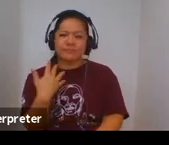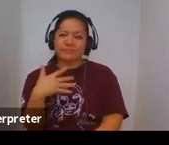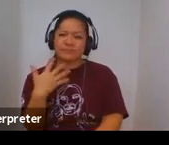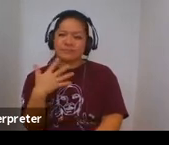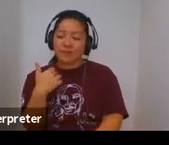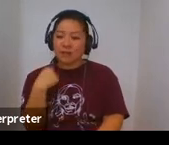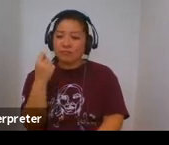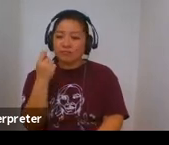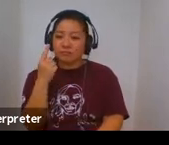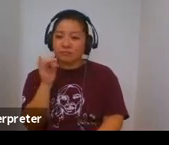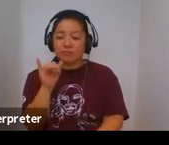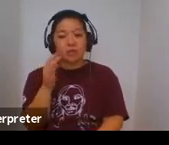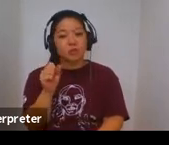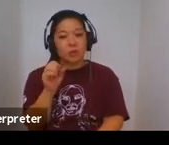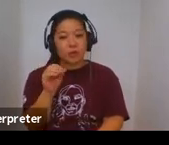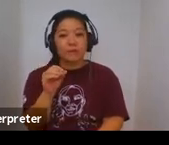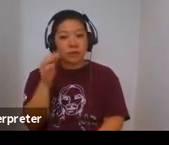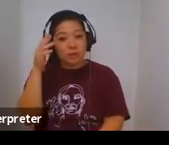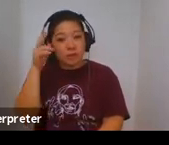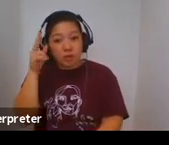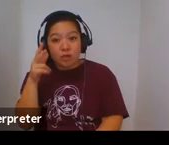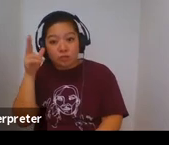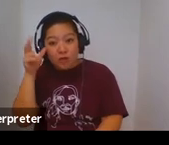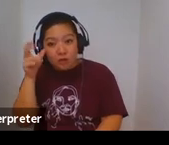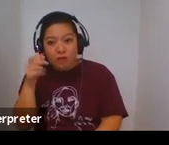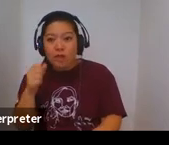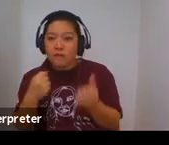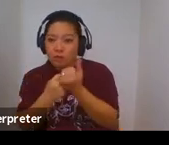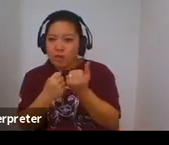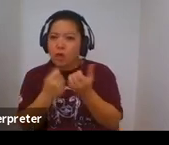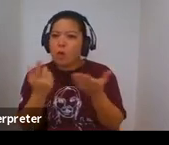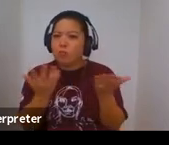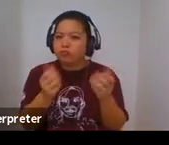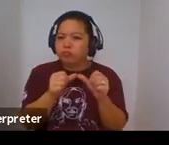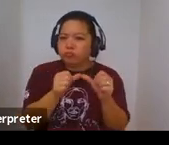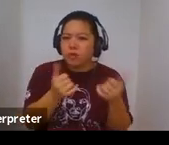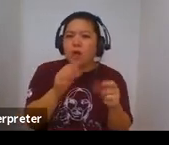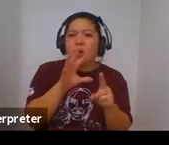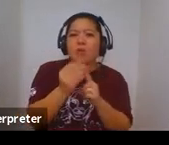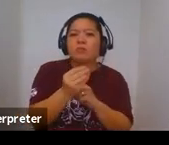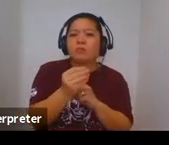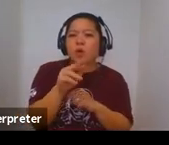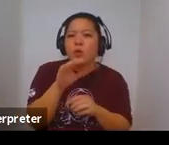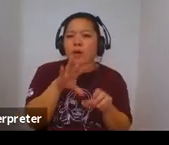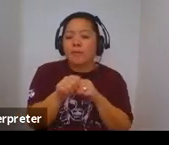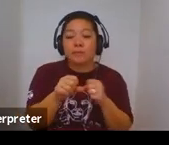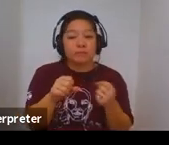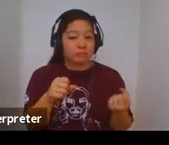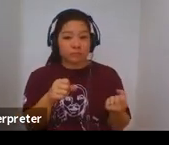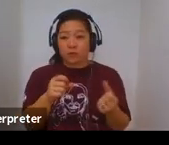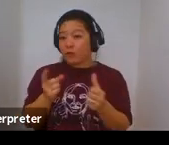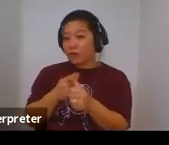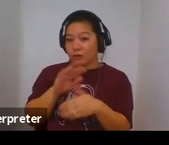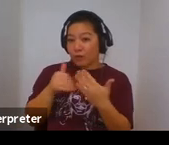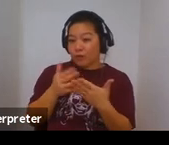I get it. Okay, so you're the devil's advocate and you're here to question the existence of rape culture. Go on. Well, first of all, the devil would like to make it